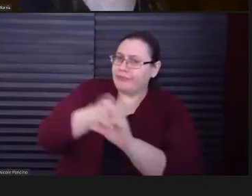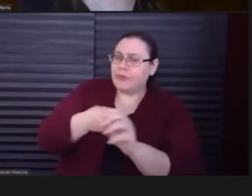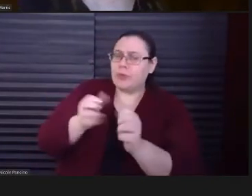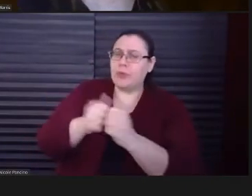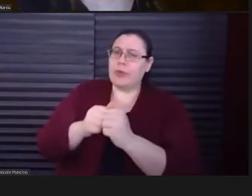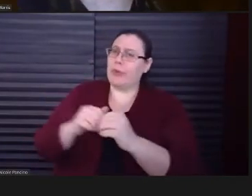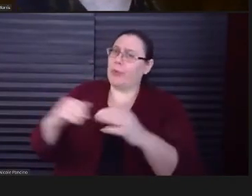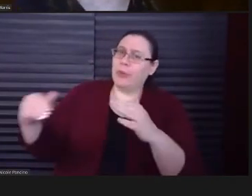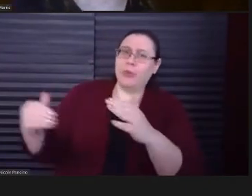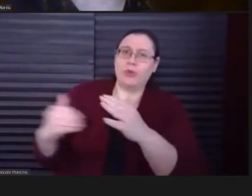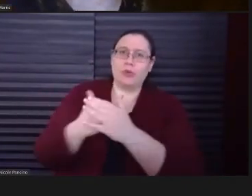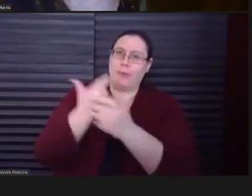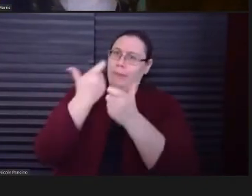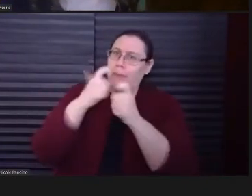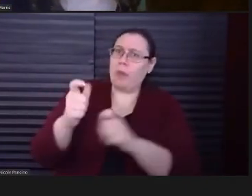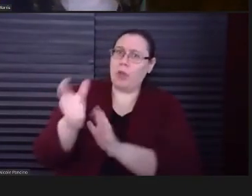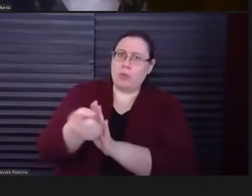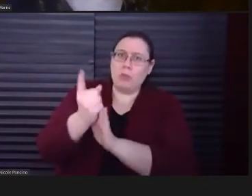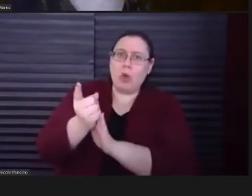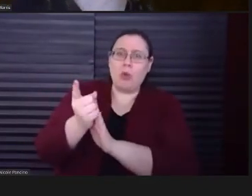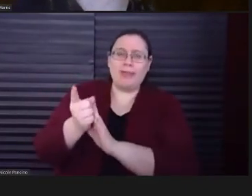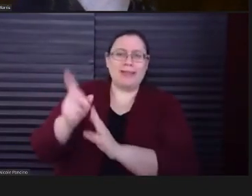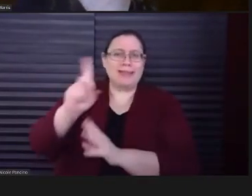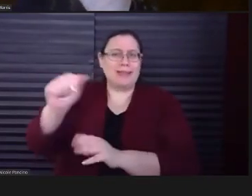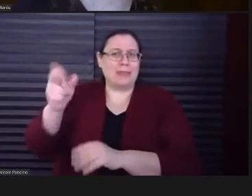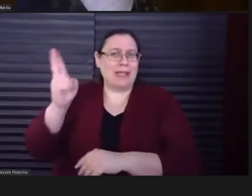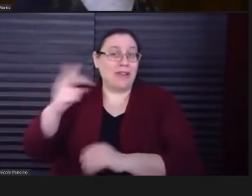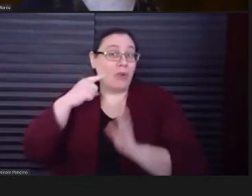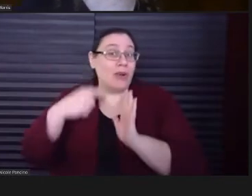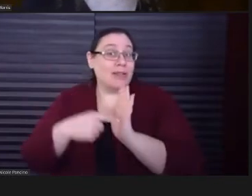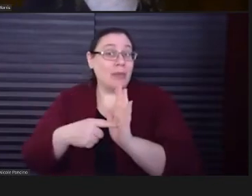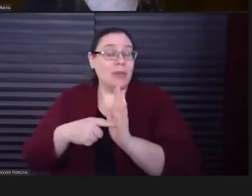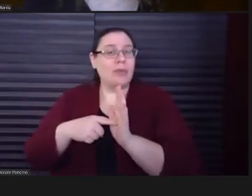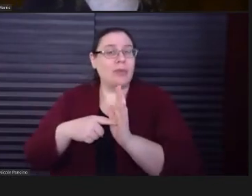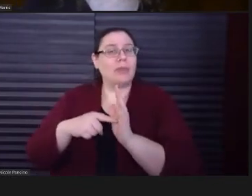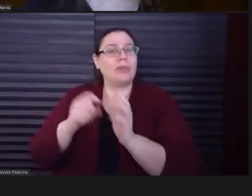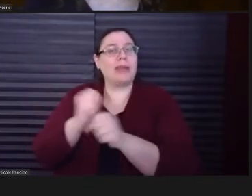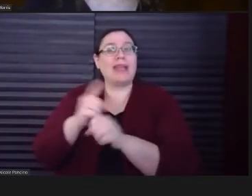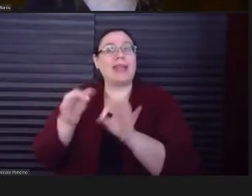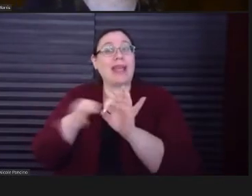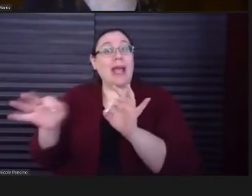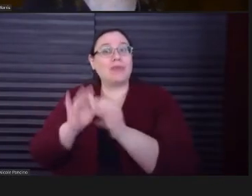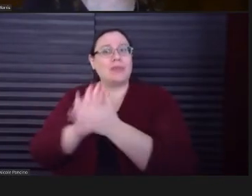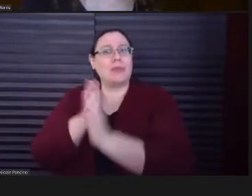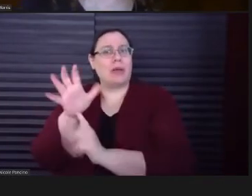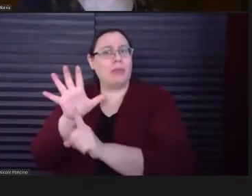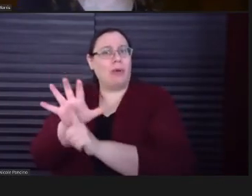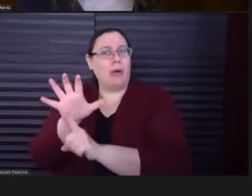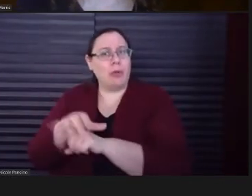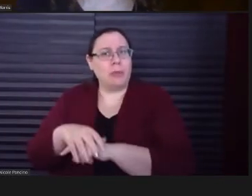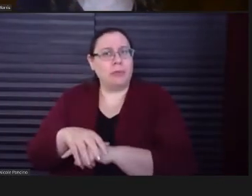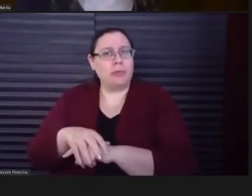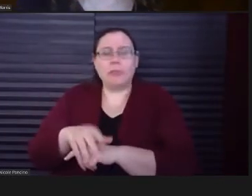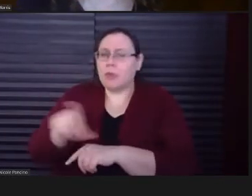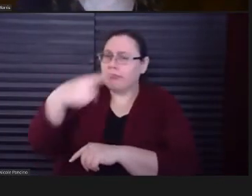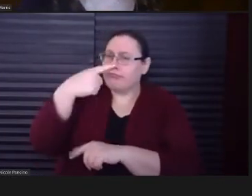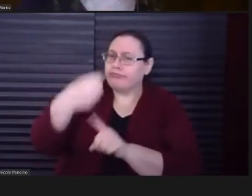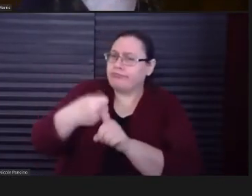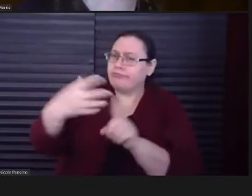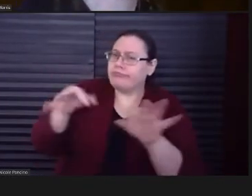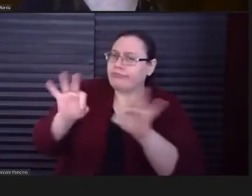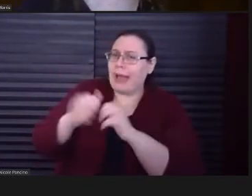in accessibility history, including the popularization of closed captions. Can you speak to how